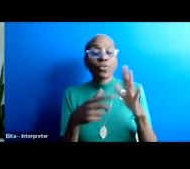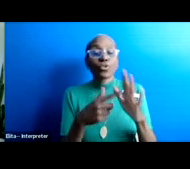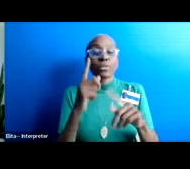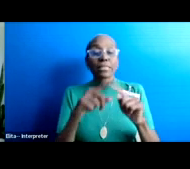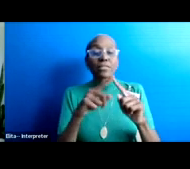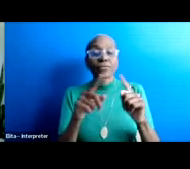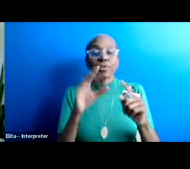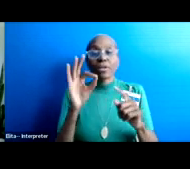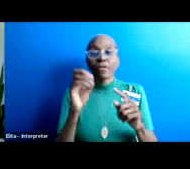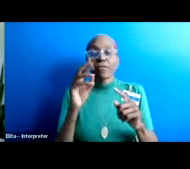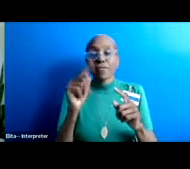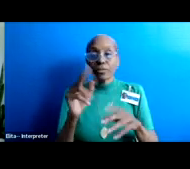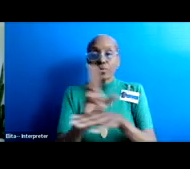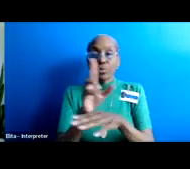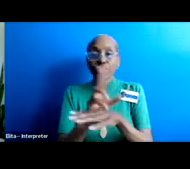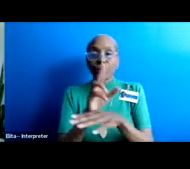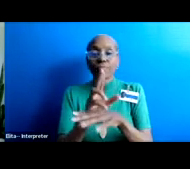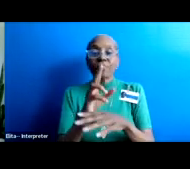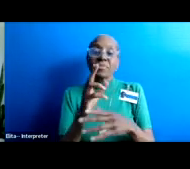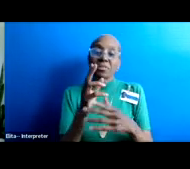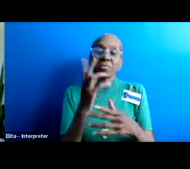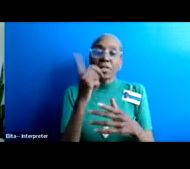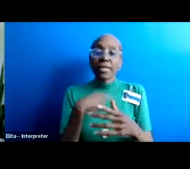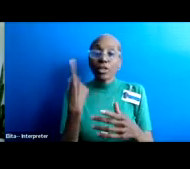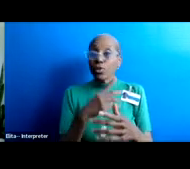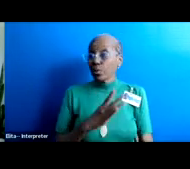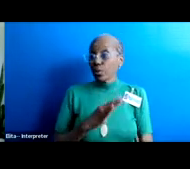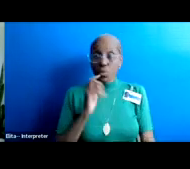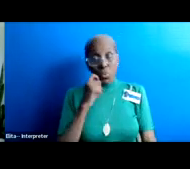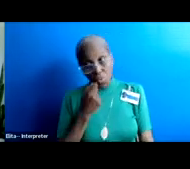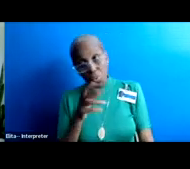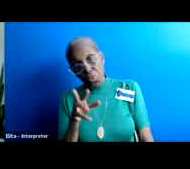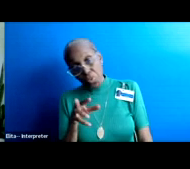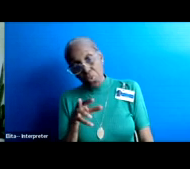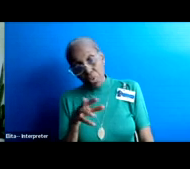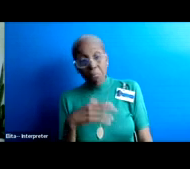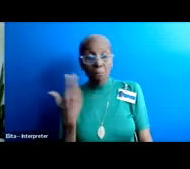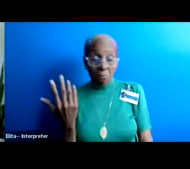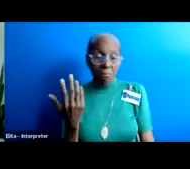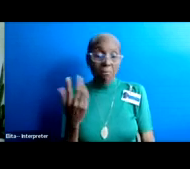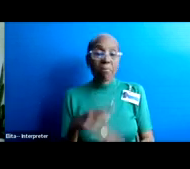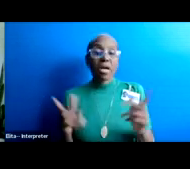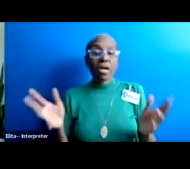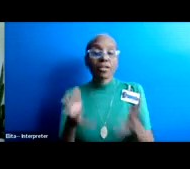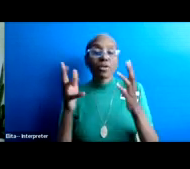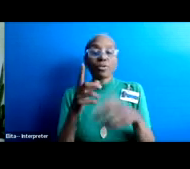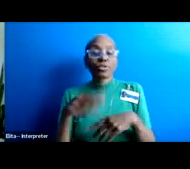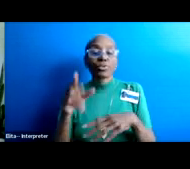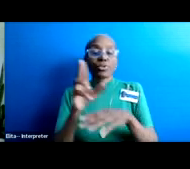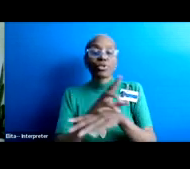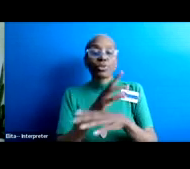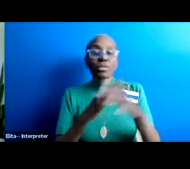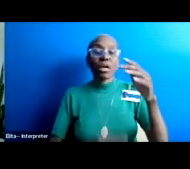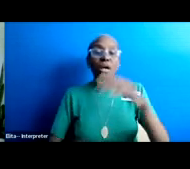different fonts being used. It can look super cool, I guess. However, I would encourage you to only use up